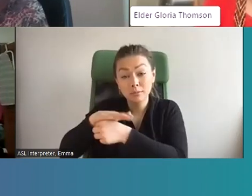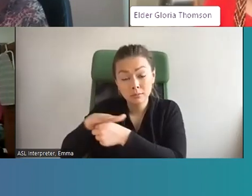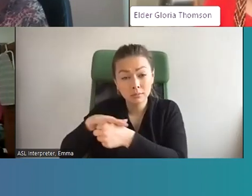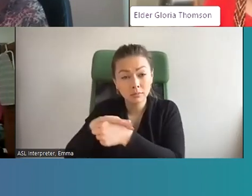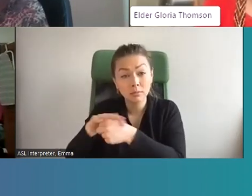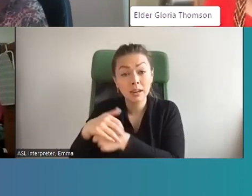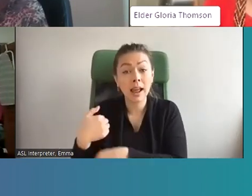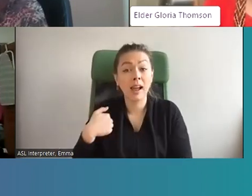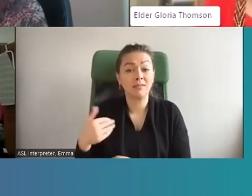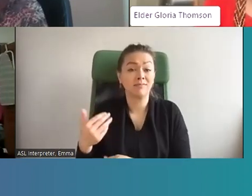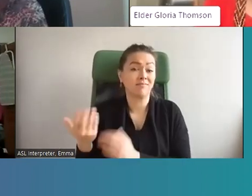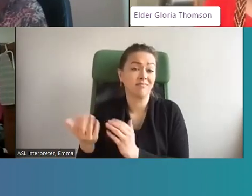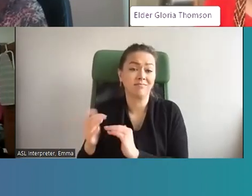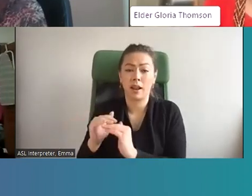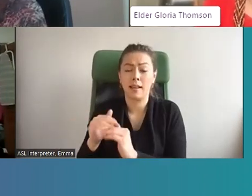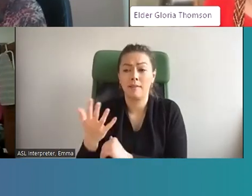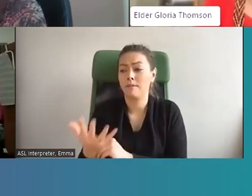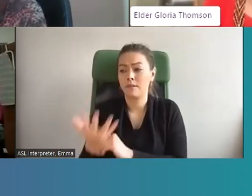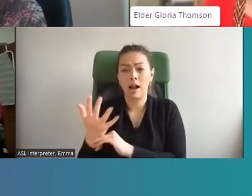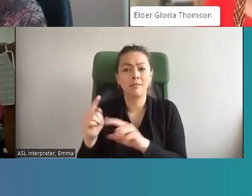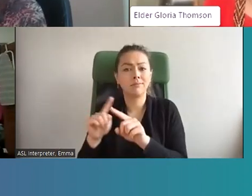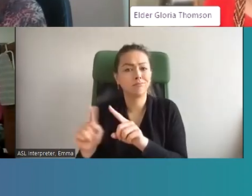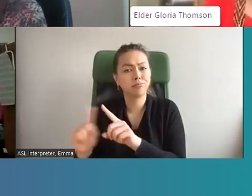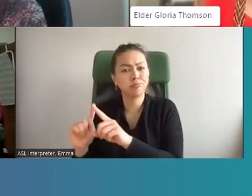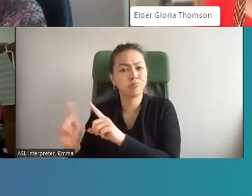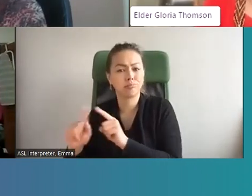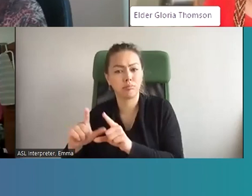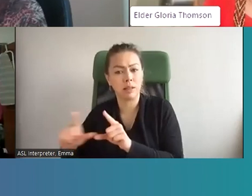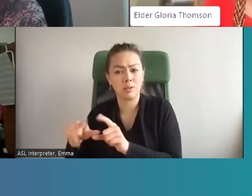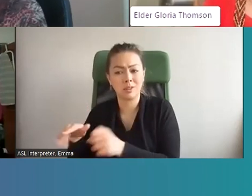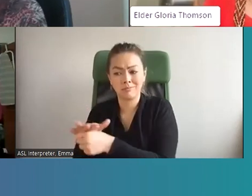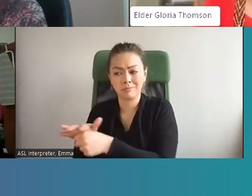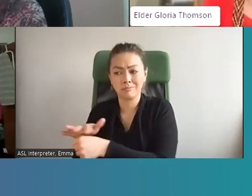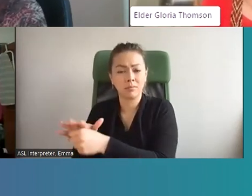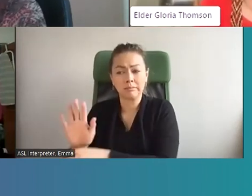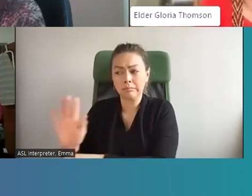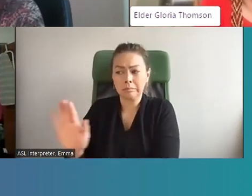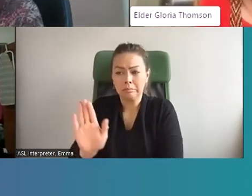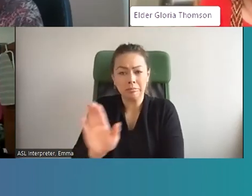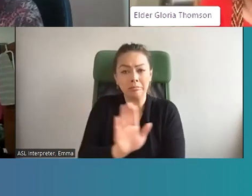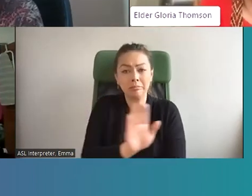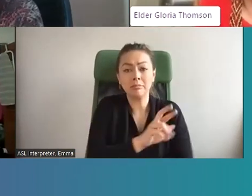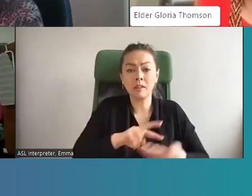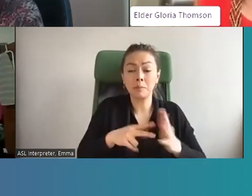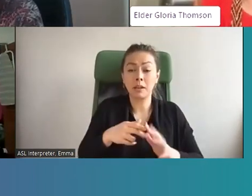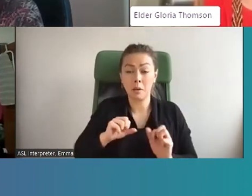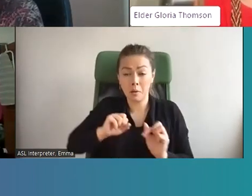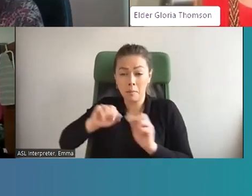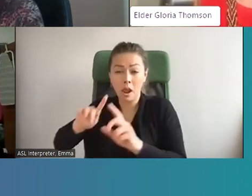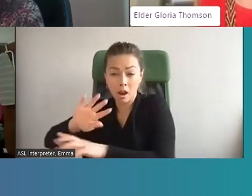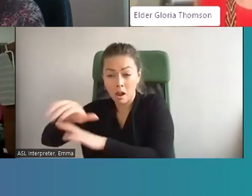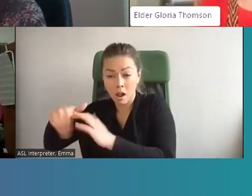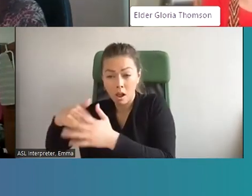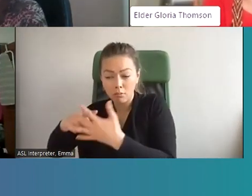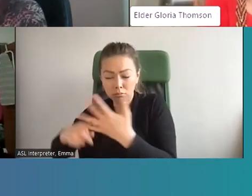of language, you know, so it's hard to return back to all of that, but there are